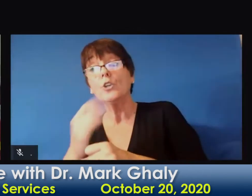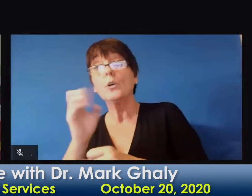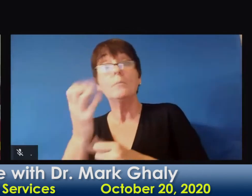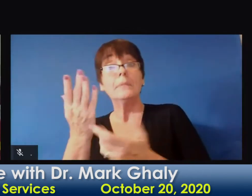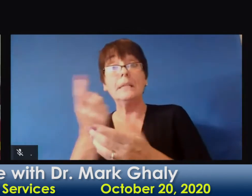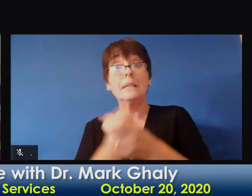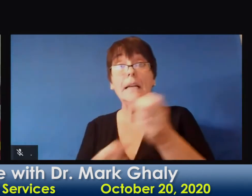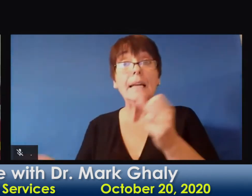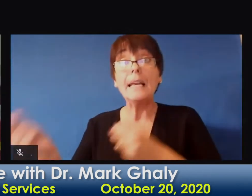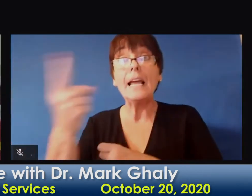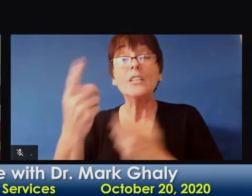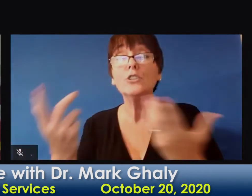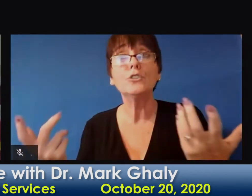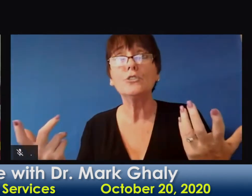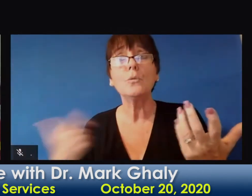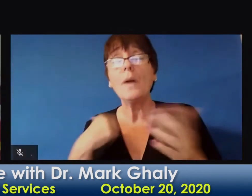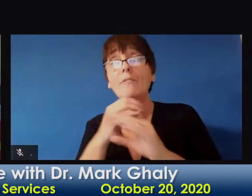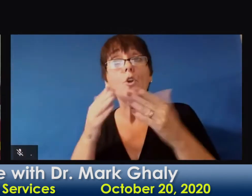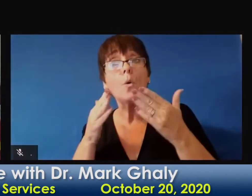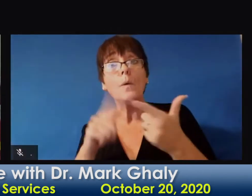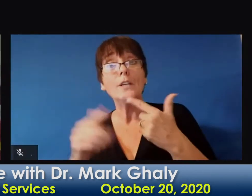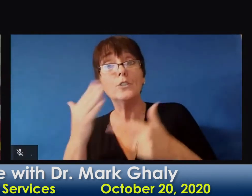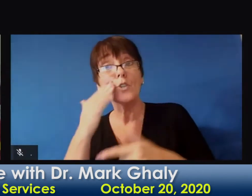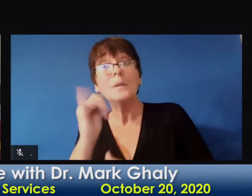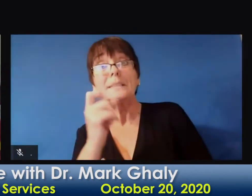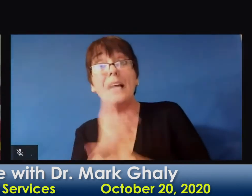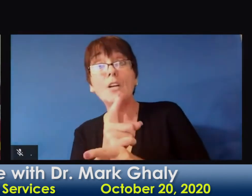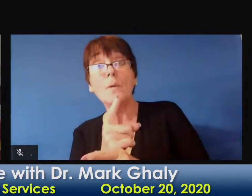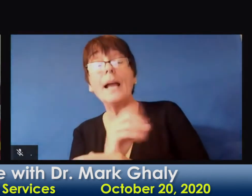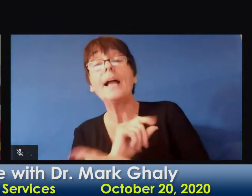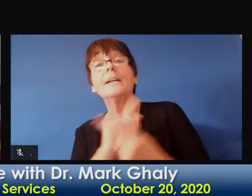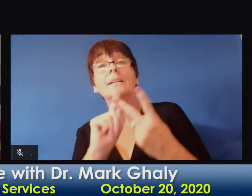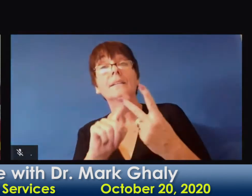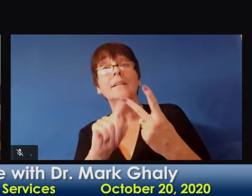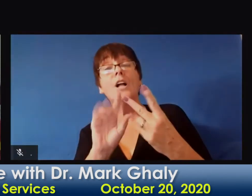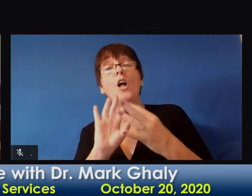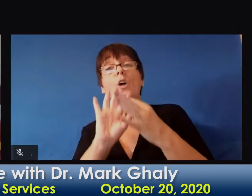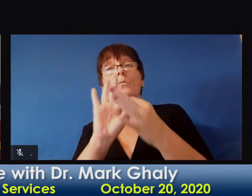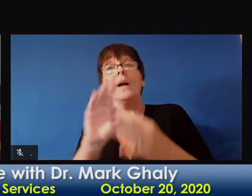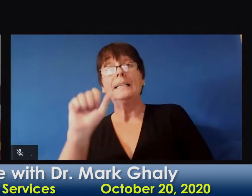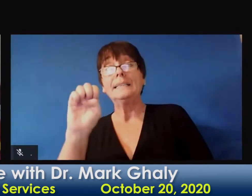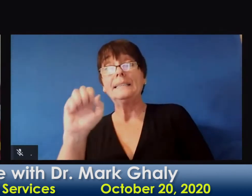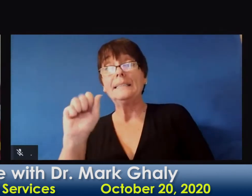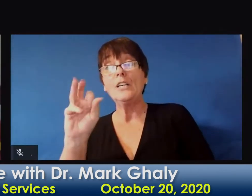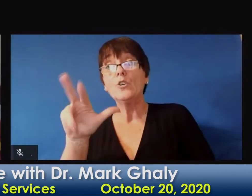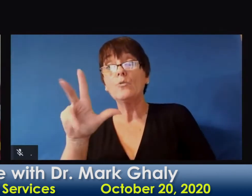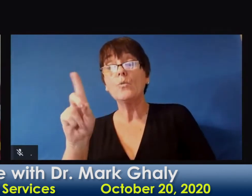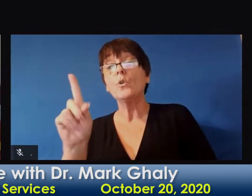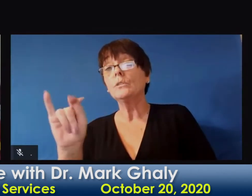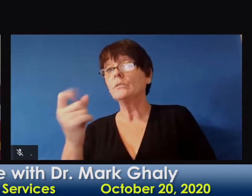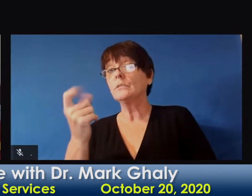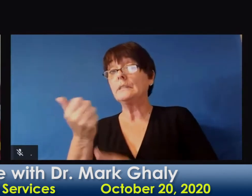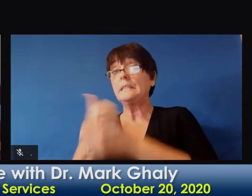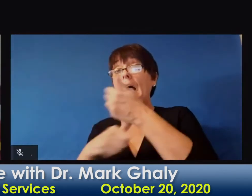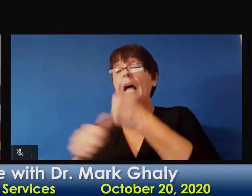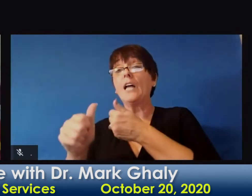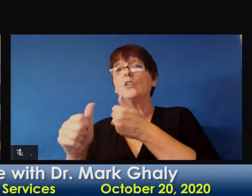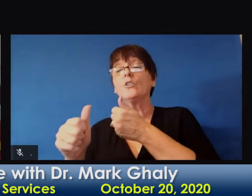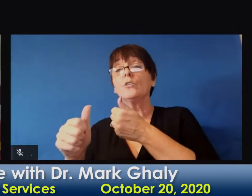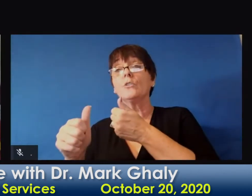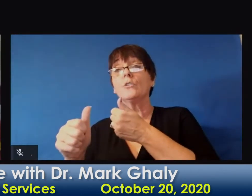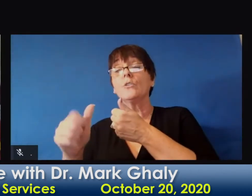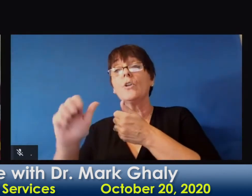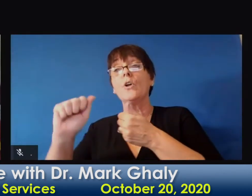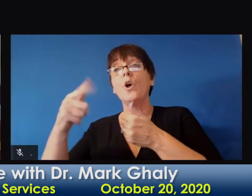year. We basically have no way of knowing. Is that correct? And number two, regarding SeaWorld, which is open under rules for aquariums